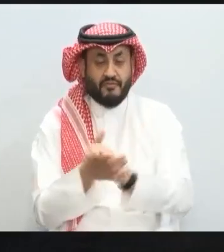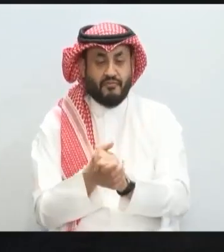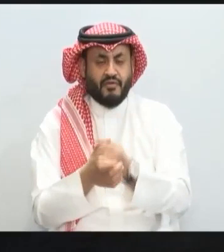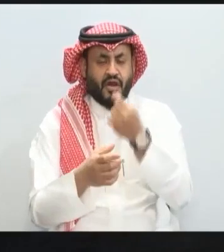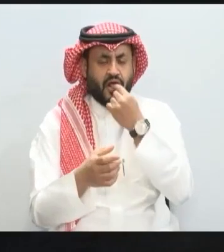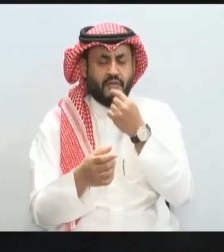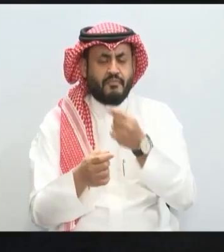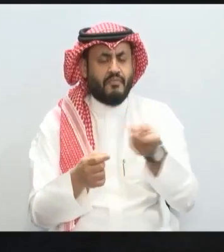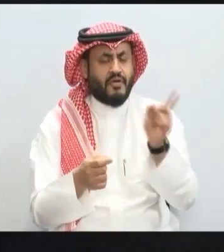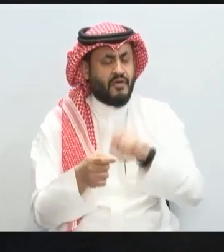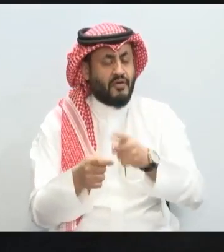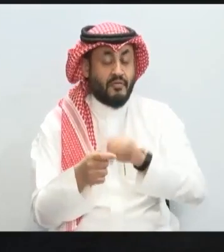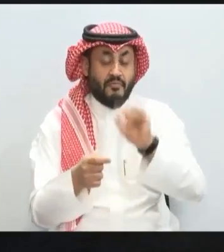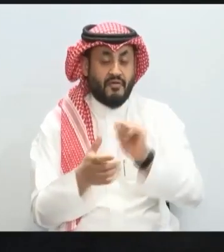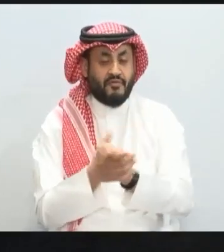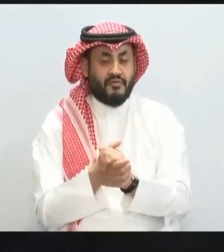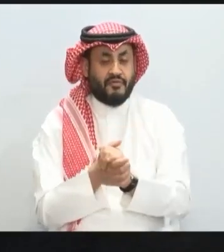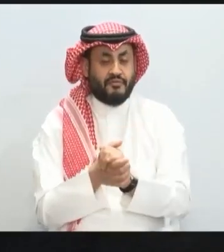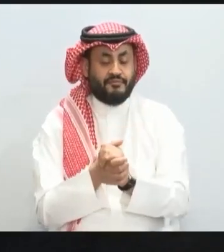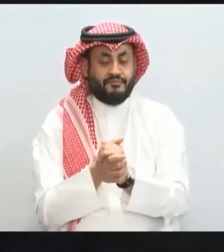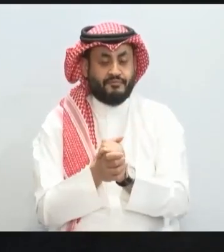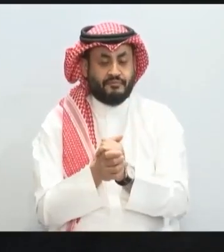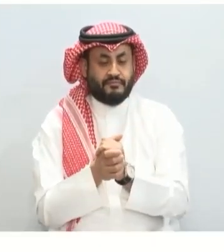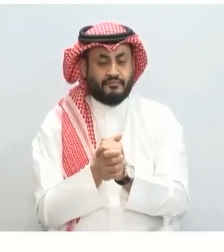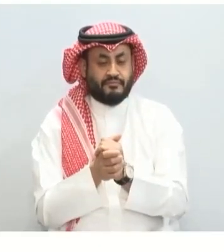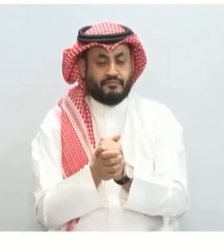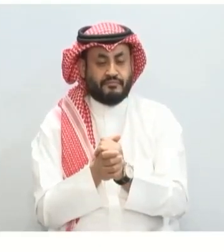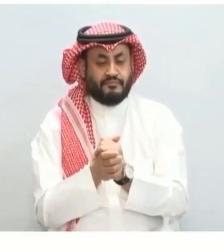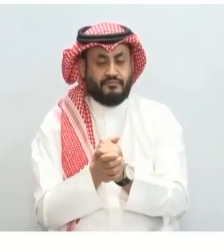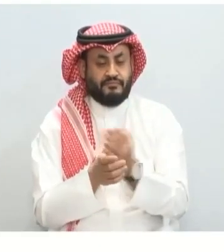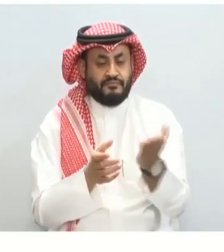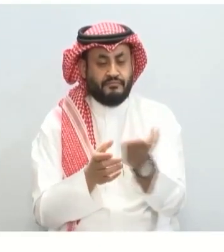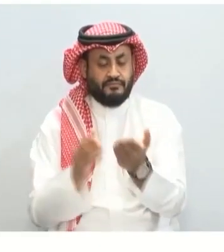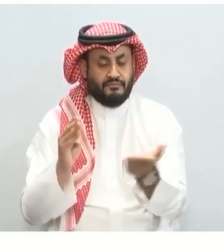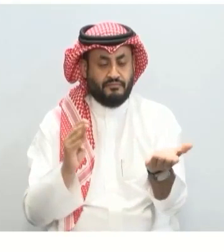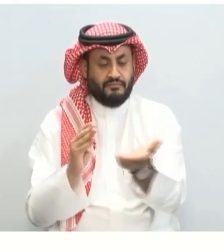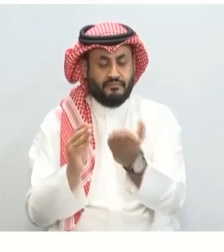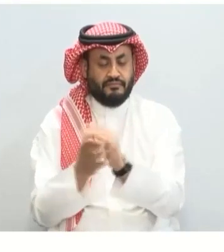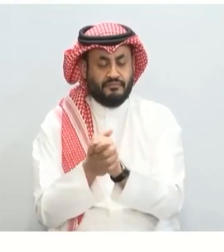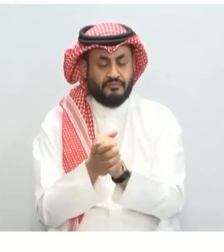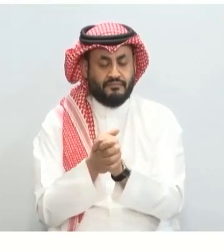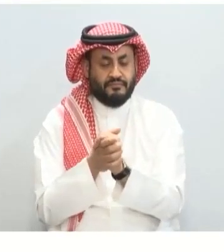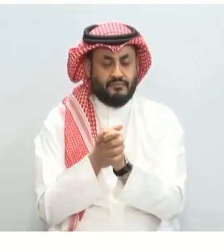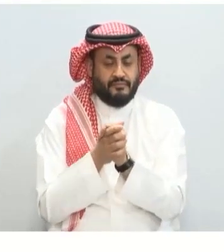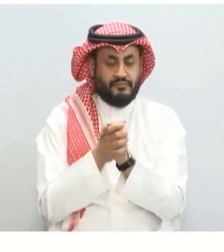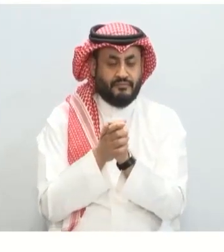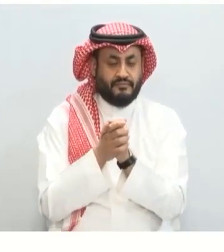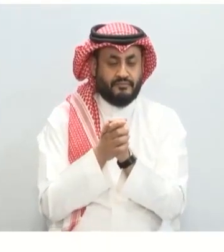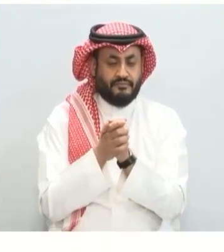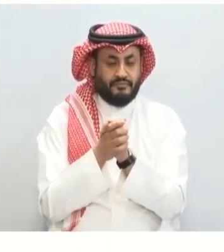that, something extremely good. Again, the answer here, she means that it's